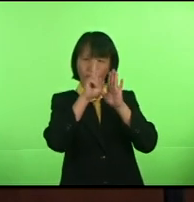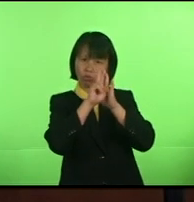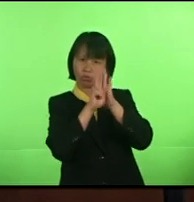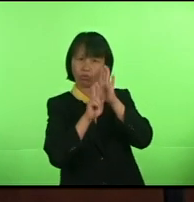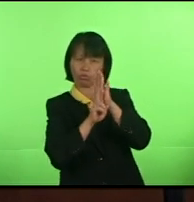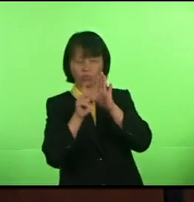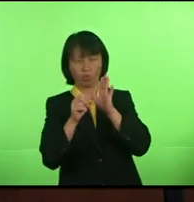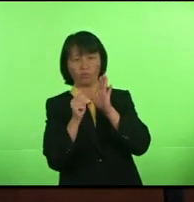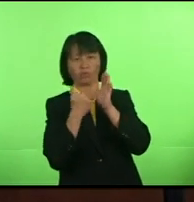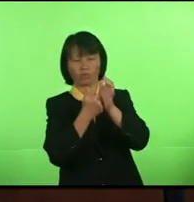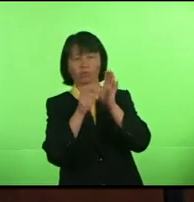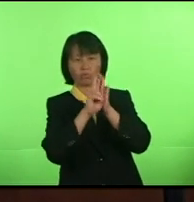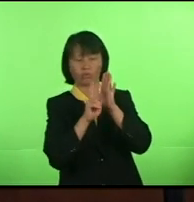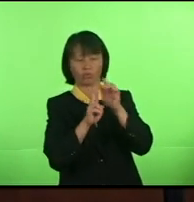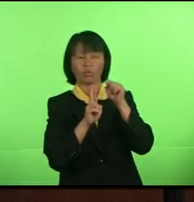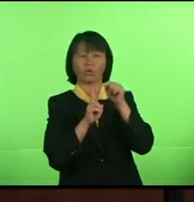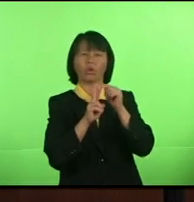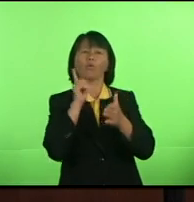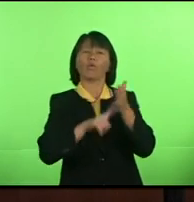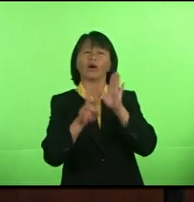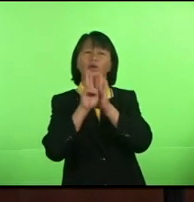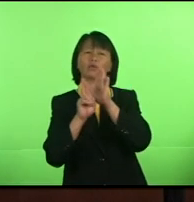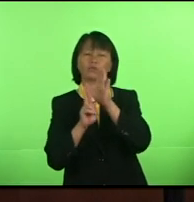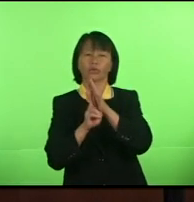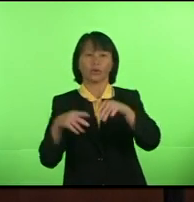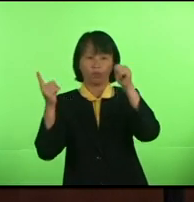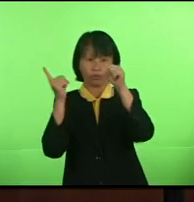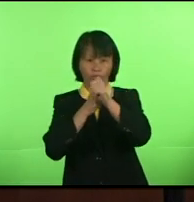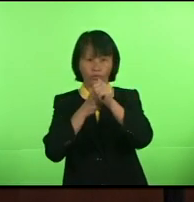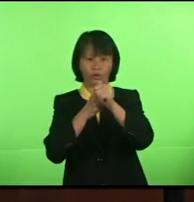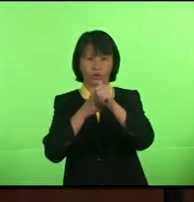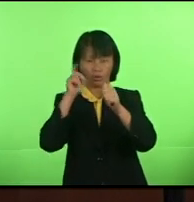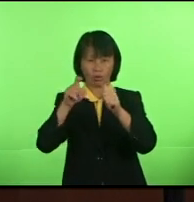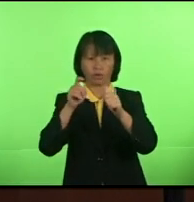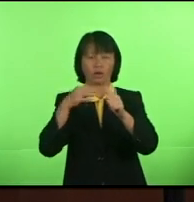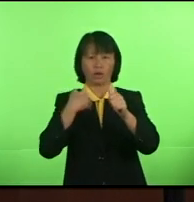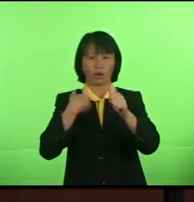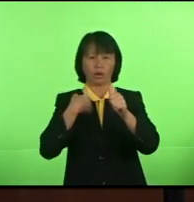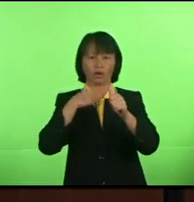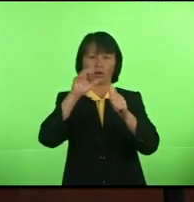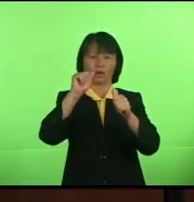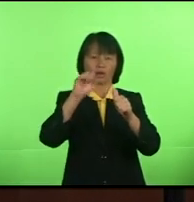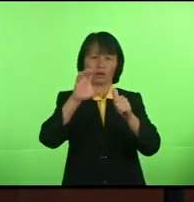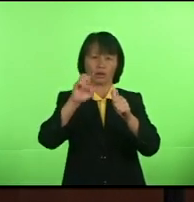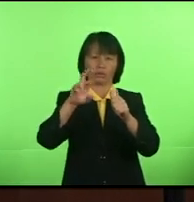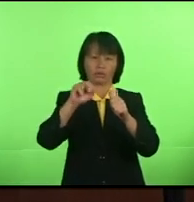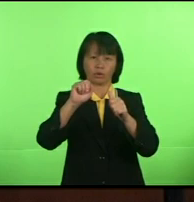are the rules? First, you must ensure the accuracy of each fact.